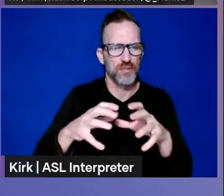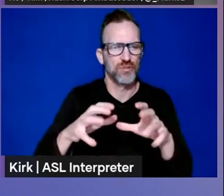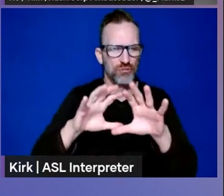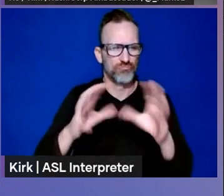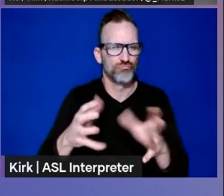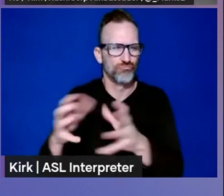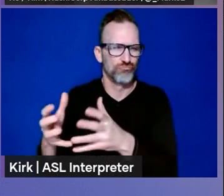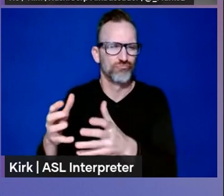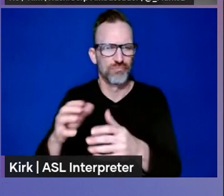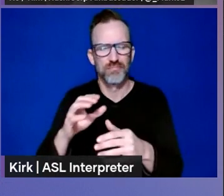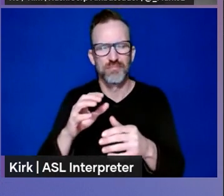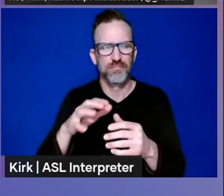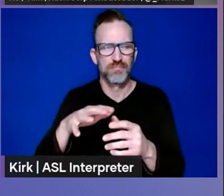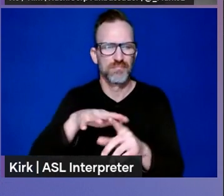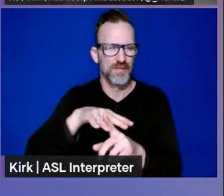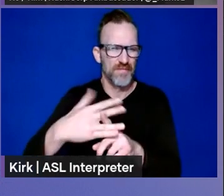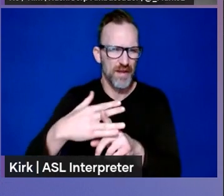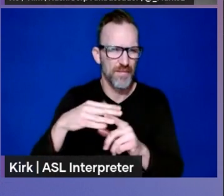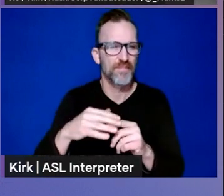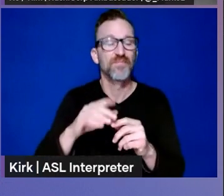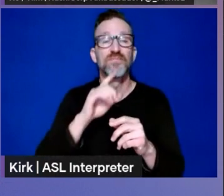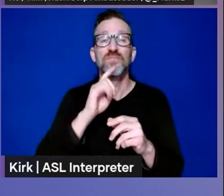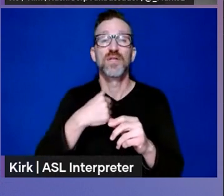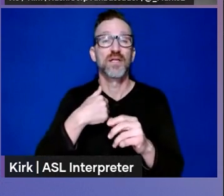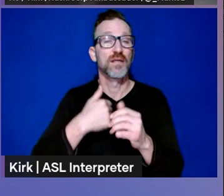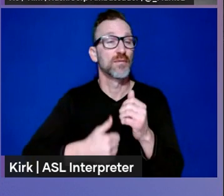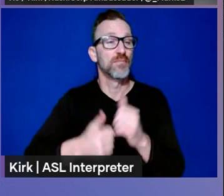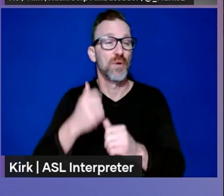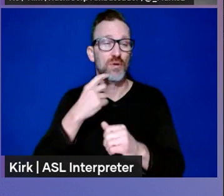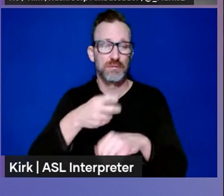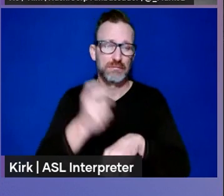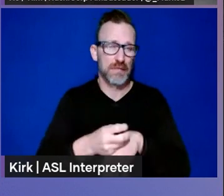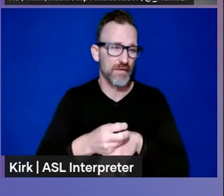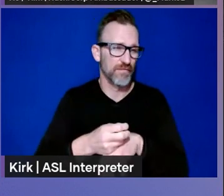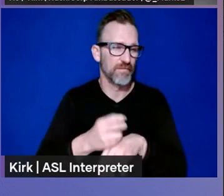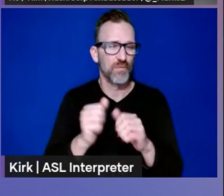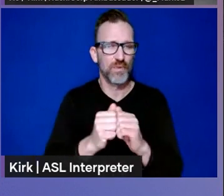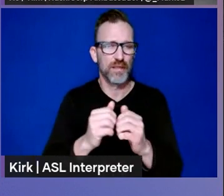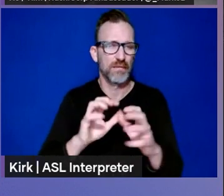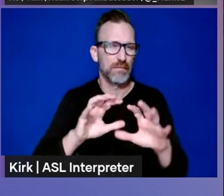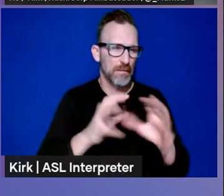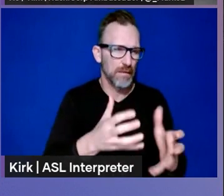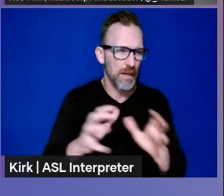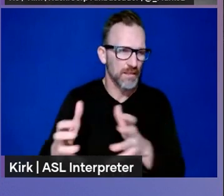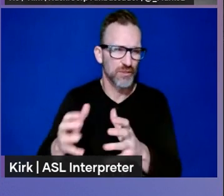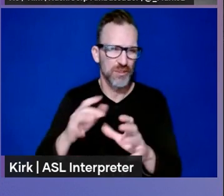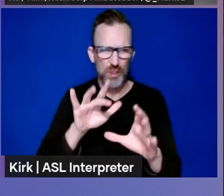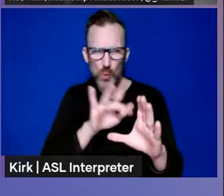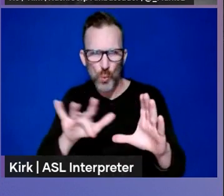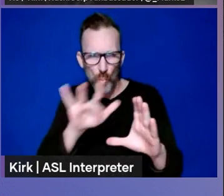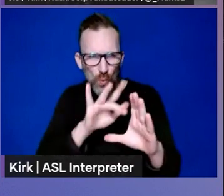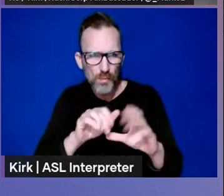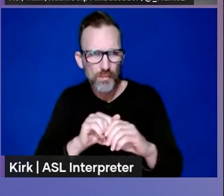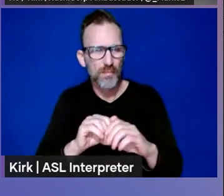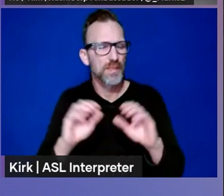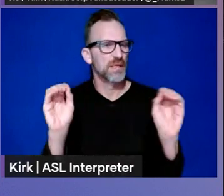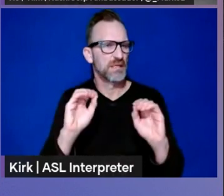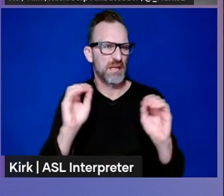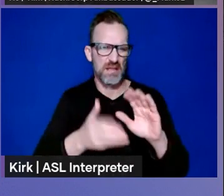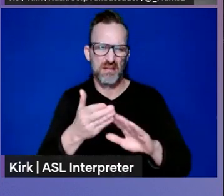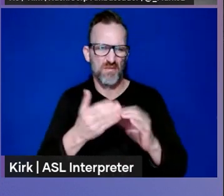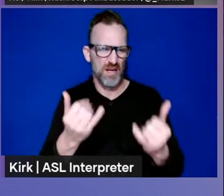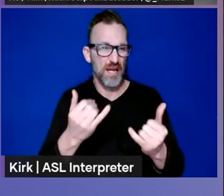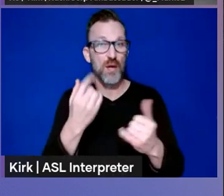really, most typical 3-node cluster. There is nothing running in it except the only thing that I deployed was